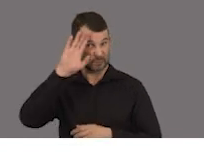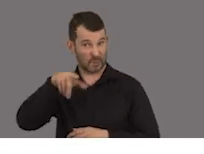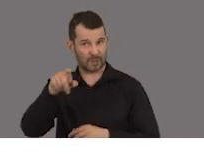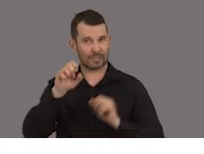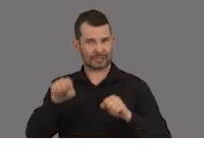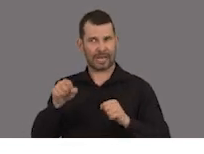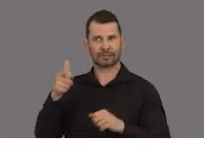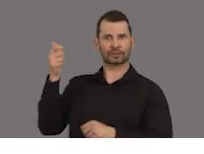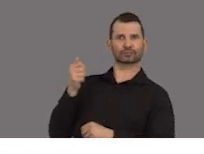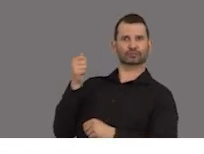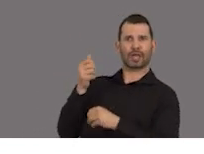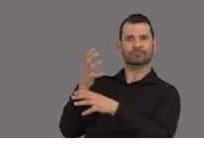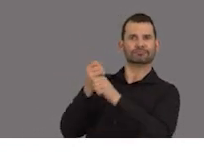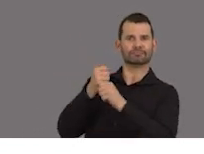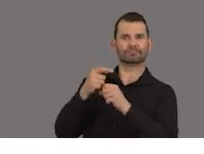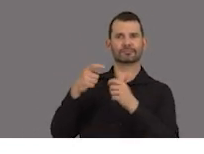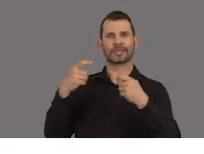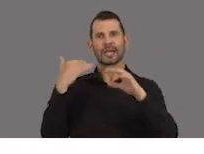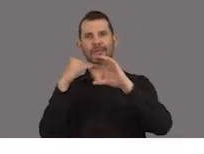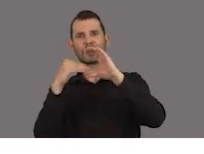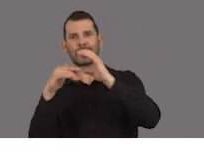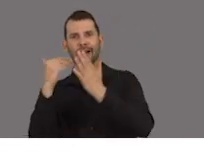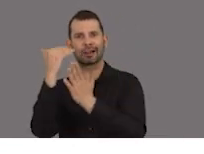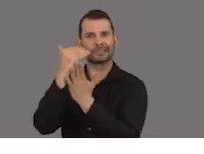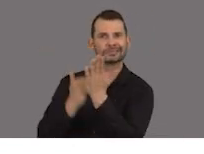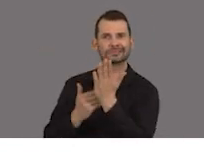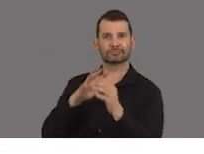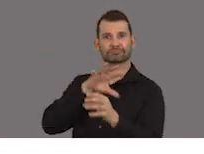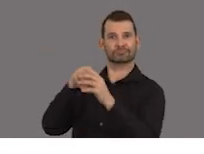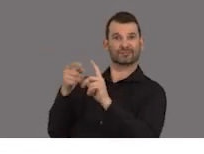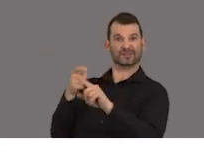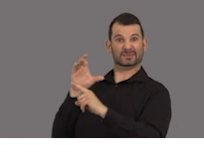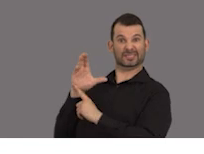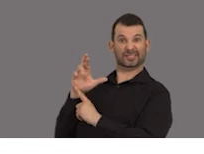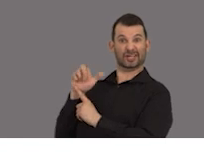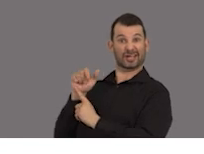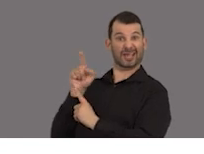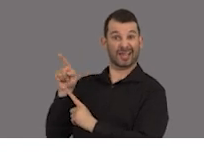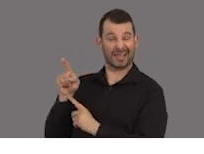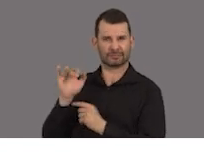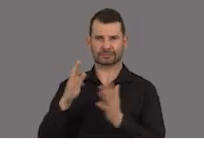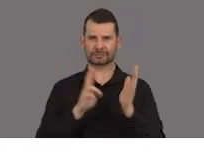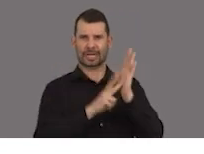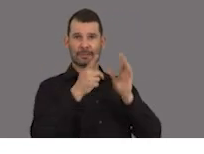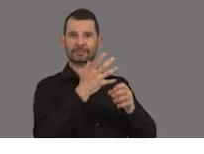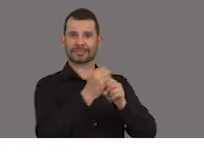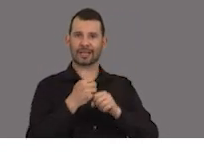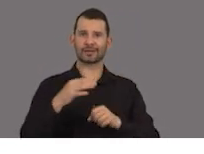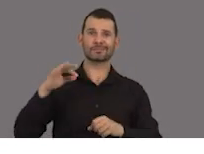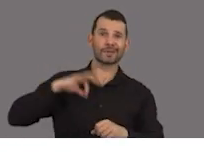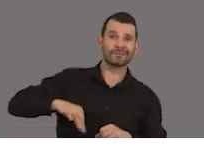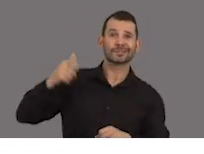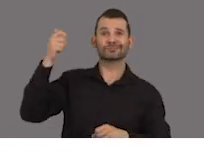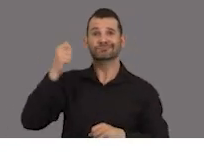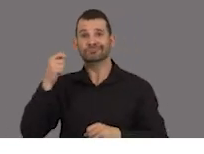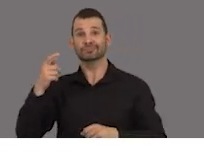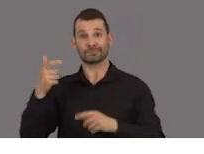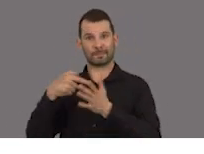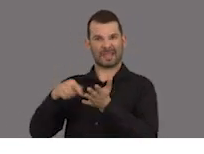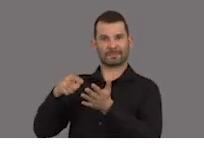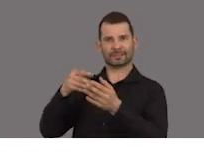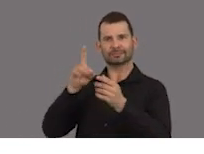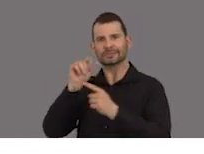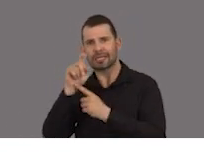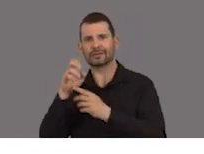Did you know you can subscribe to electronic mailing lists with the CRA? Sign up to receive benefit and credit payment date